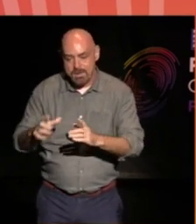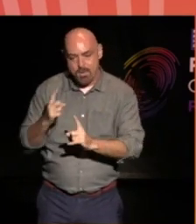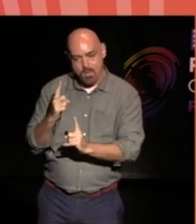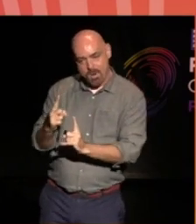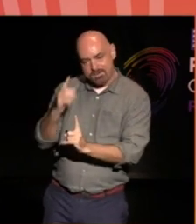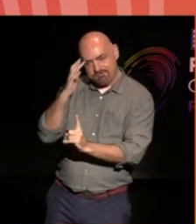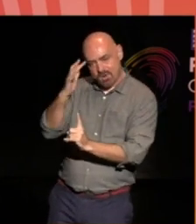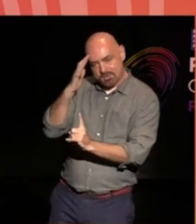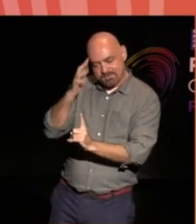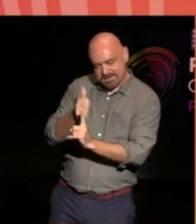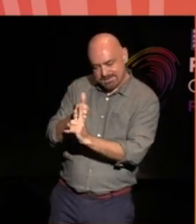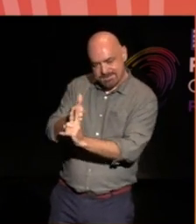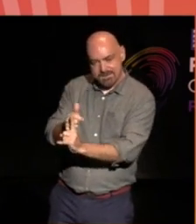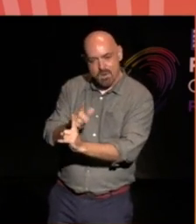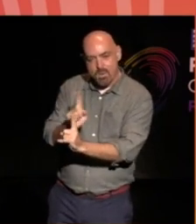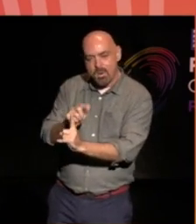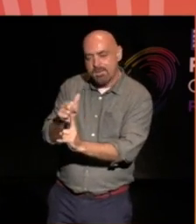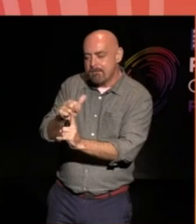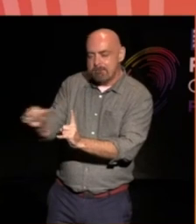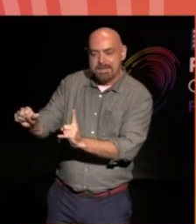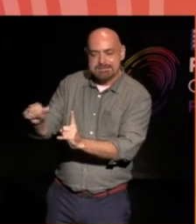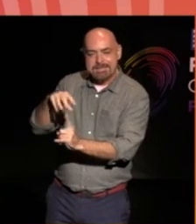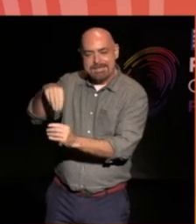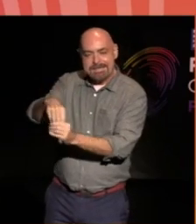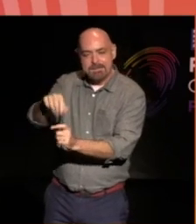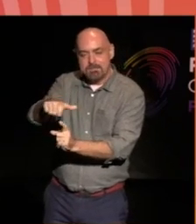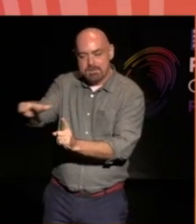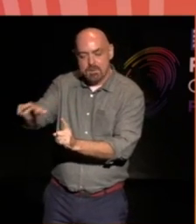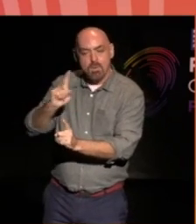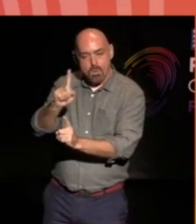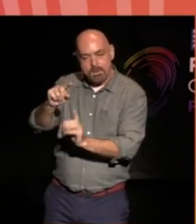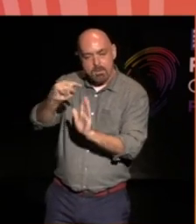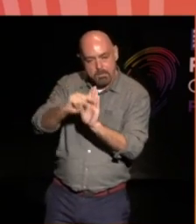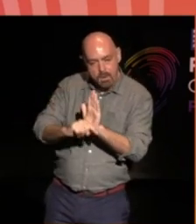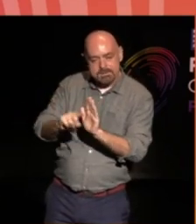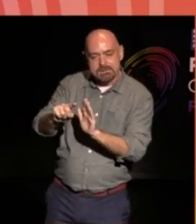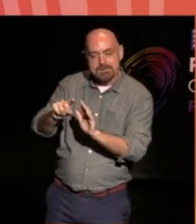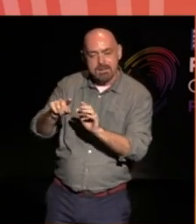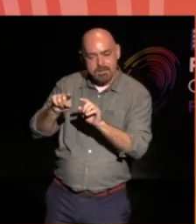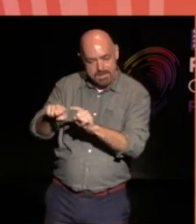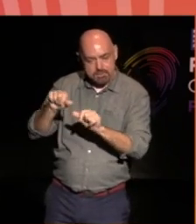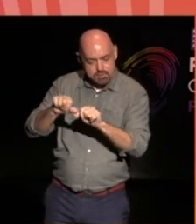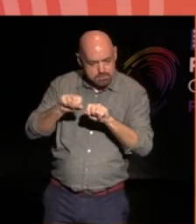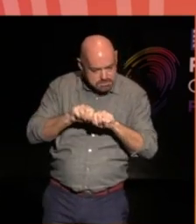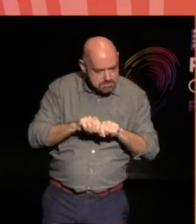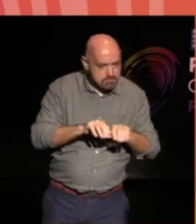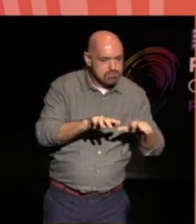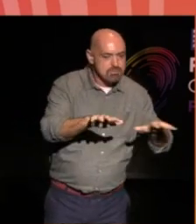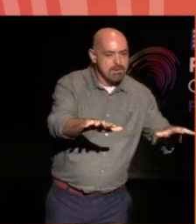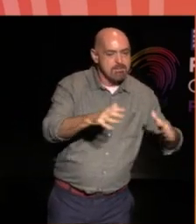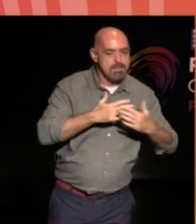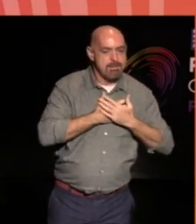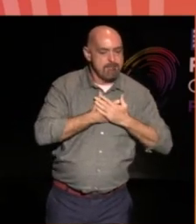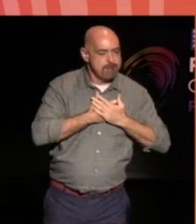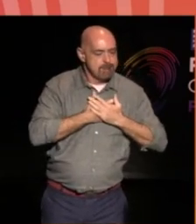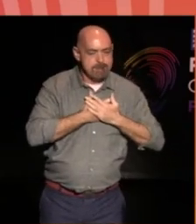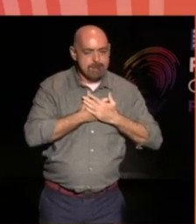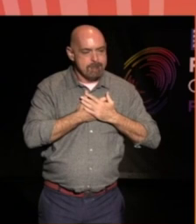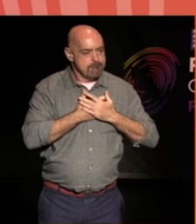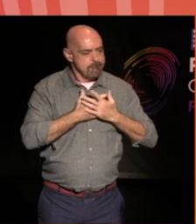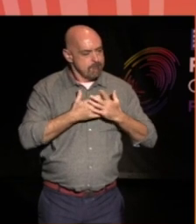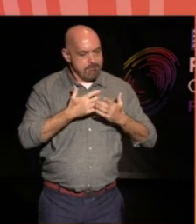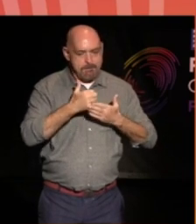that was about the best in people, but also a common policy that was going to spread the wealth and deal with the poverty of